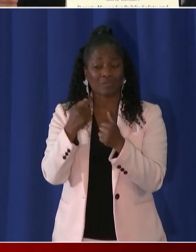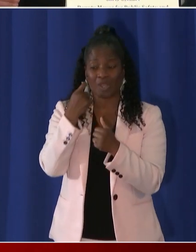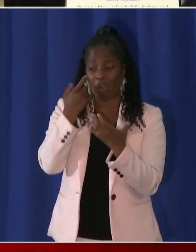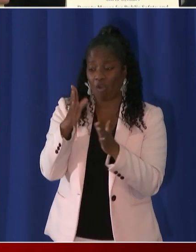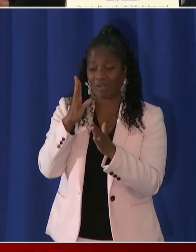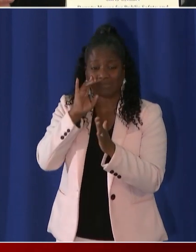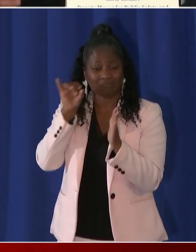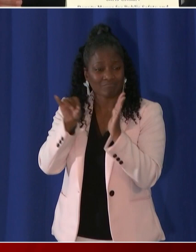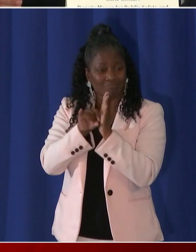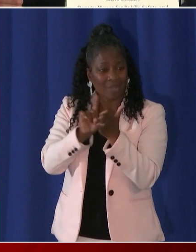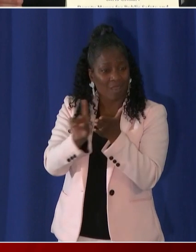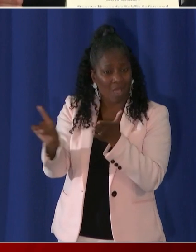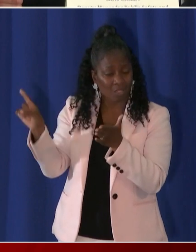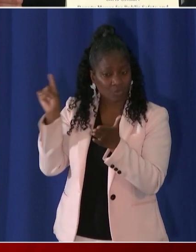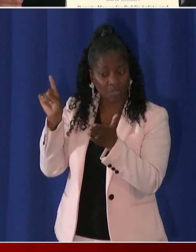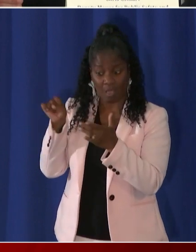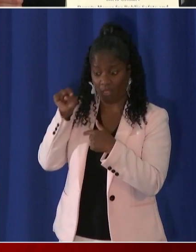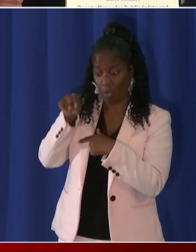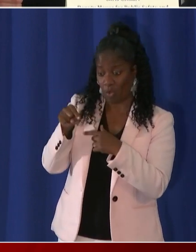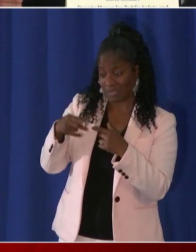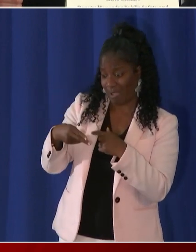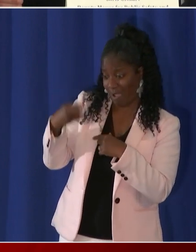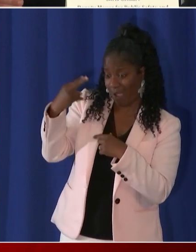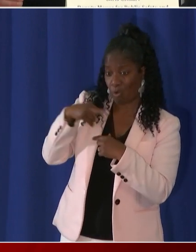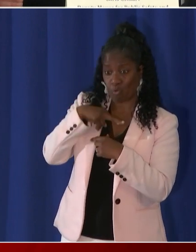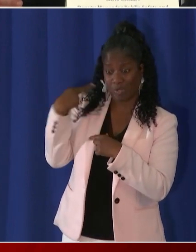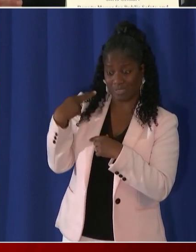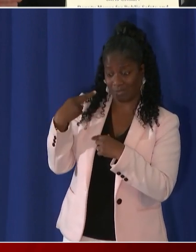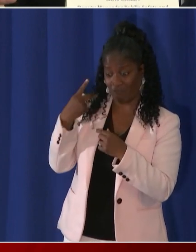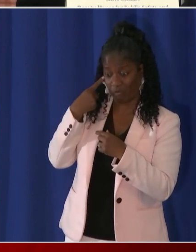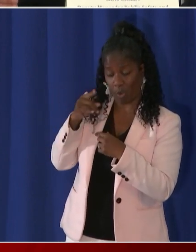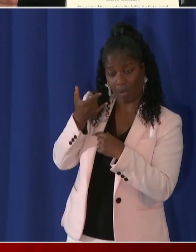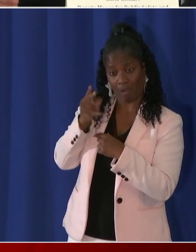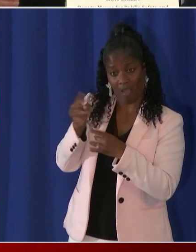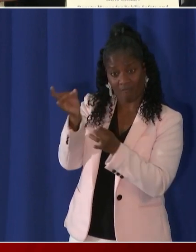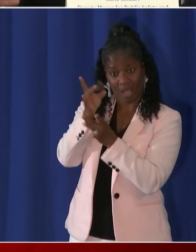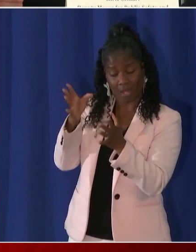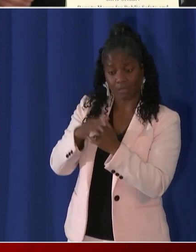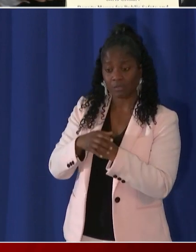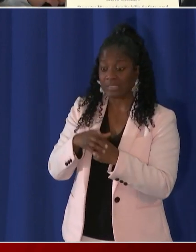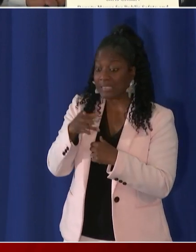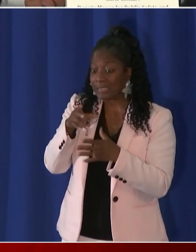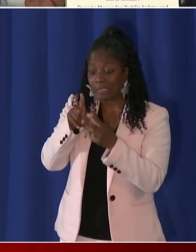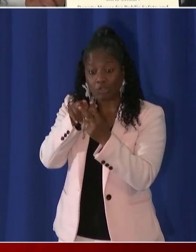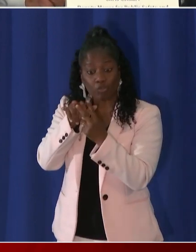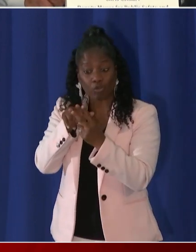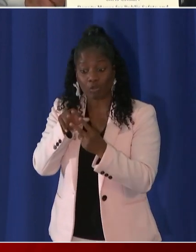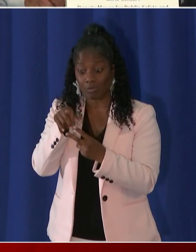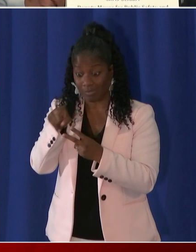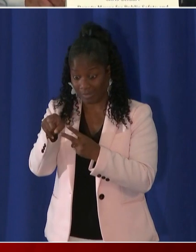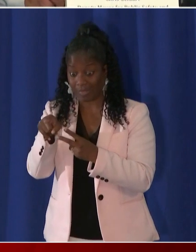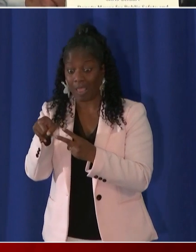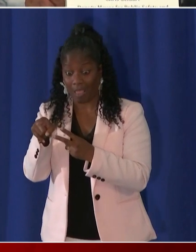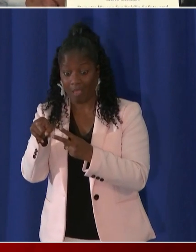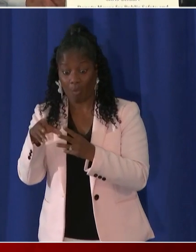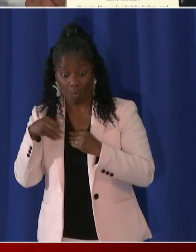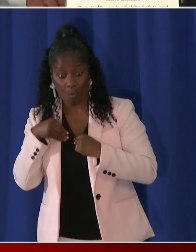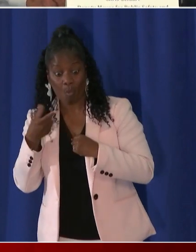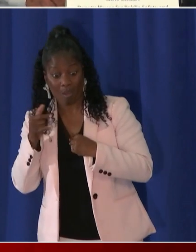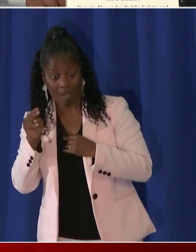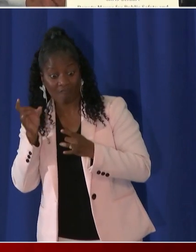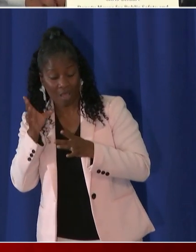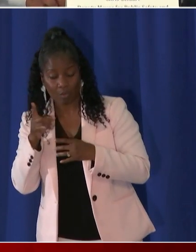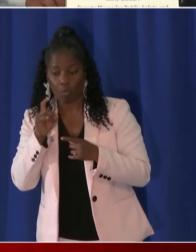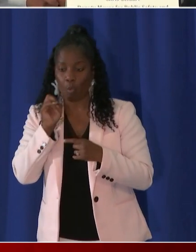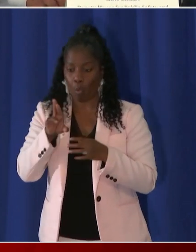last week, those that are most high at risk of gun violence, either being perpetrators of or being victims of gun